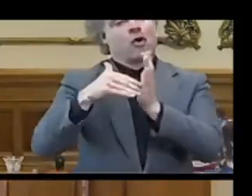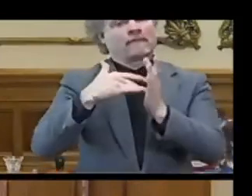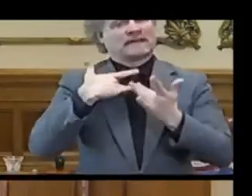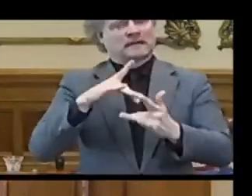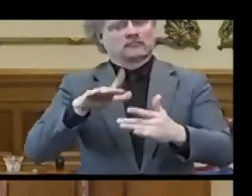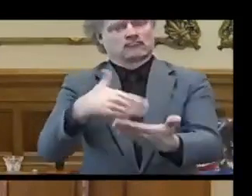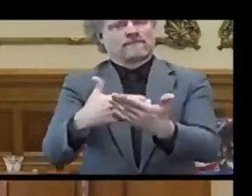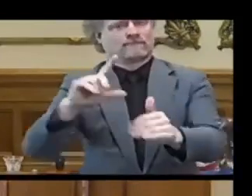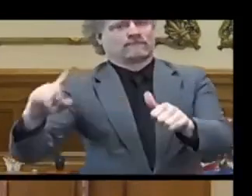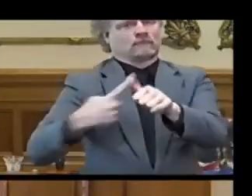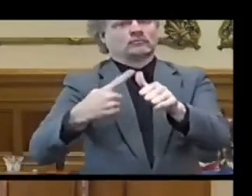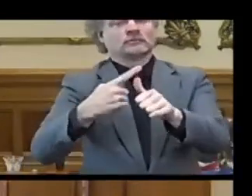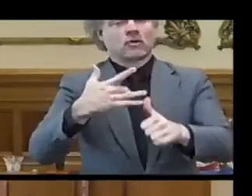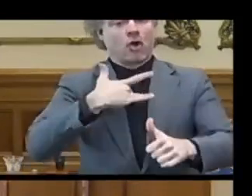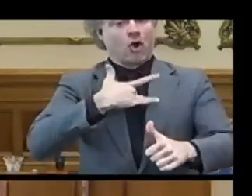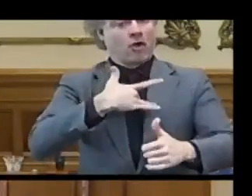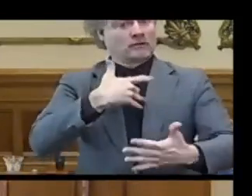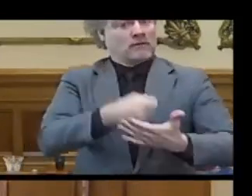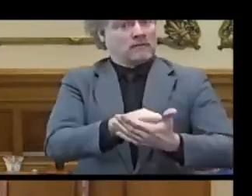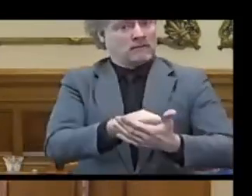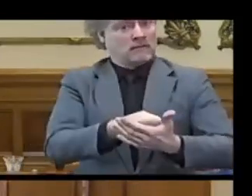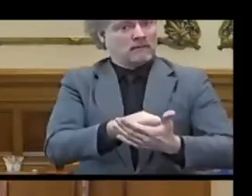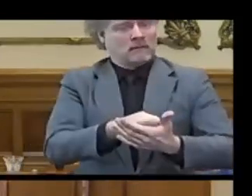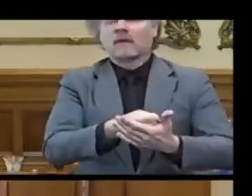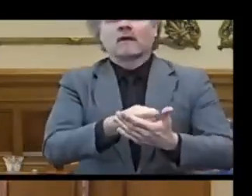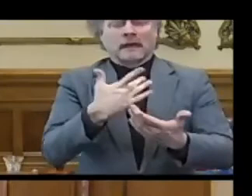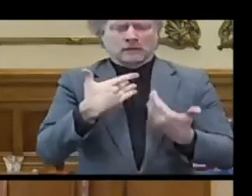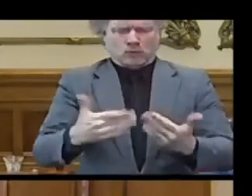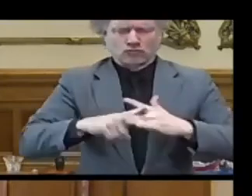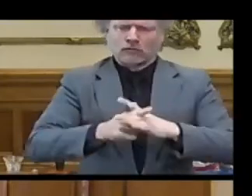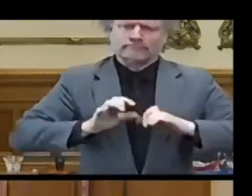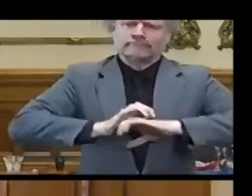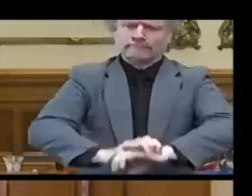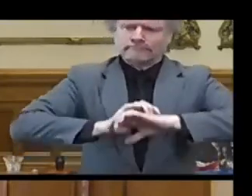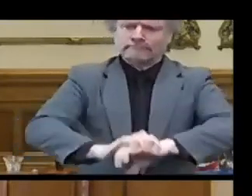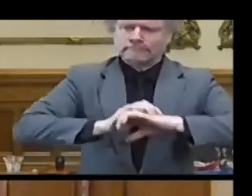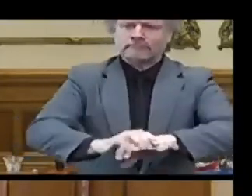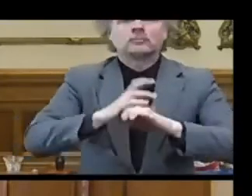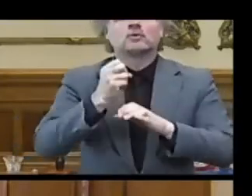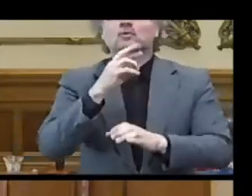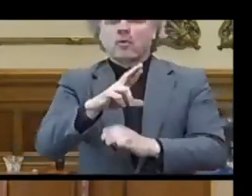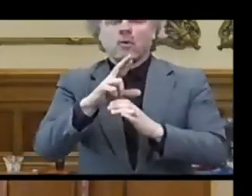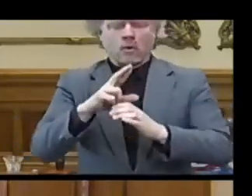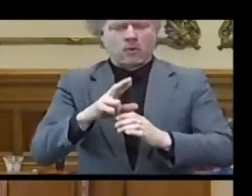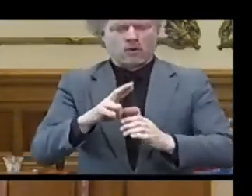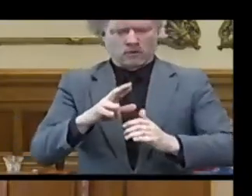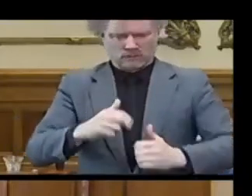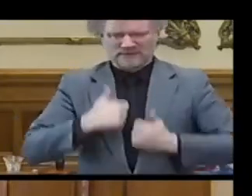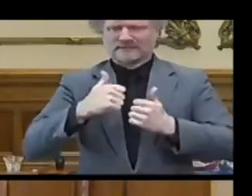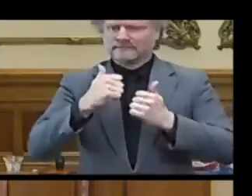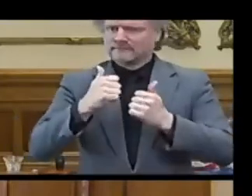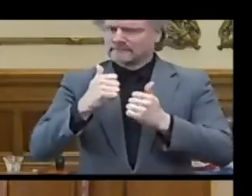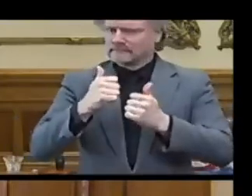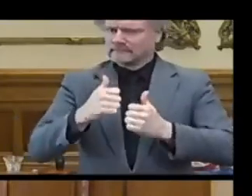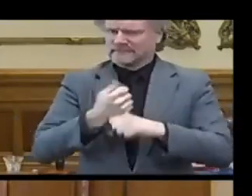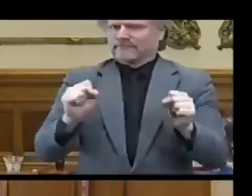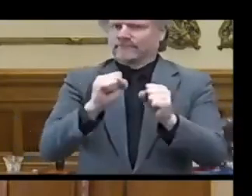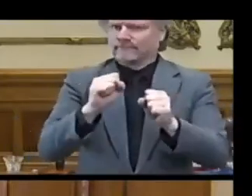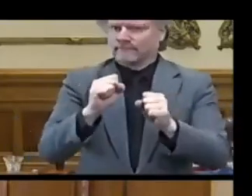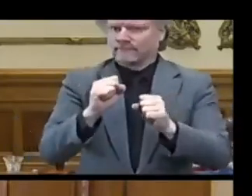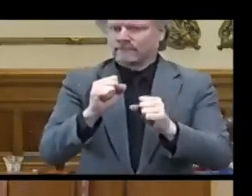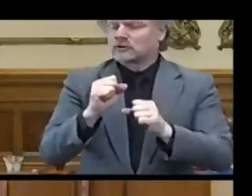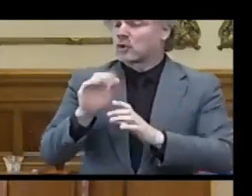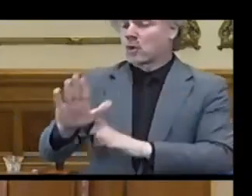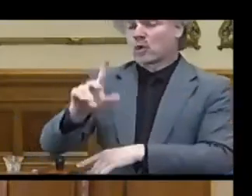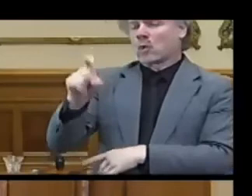responders on the scene of a cardiac arrest and can start CPR or deliver life-saving defibrillation to folks. So your question